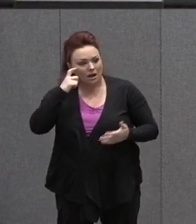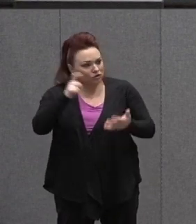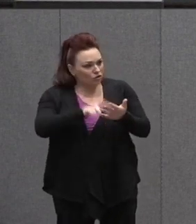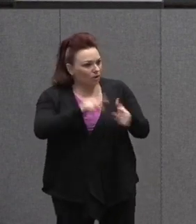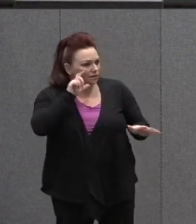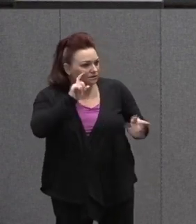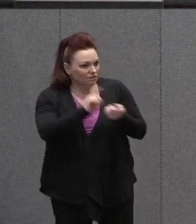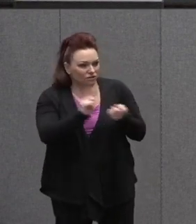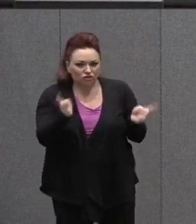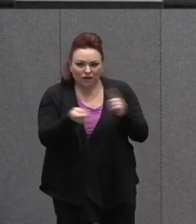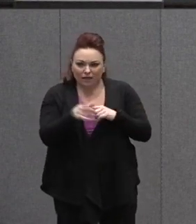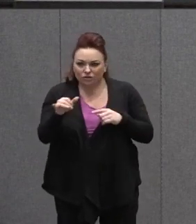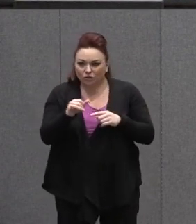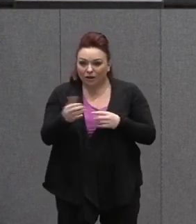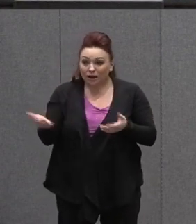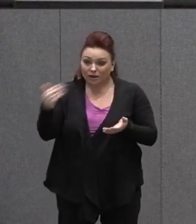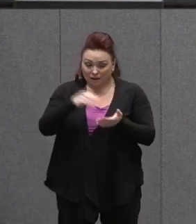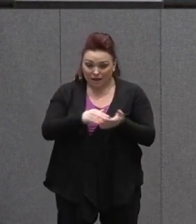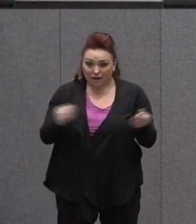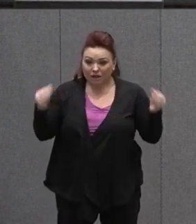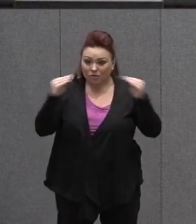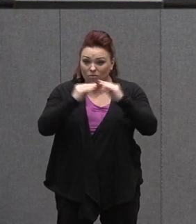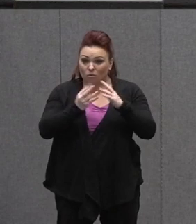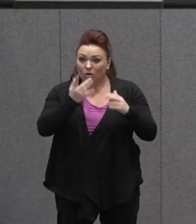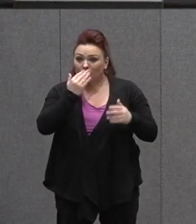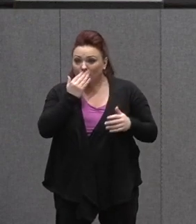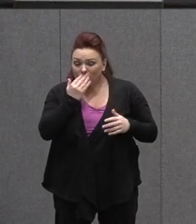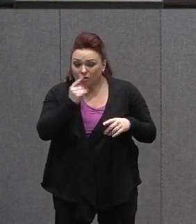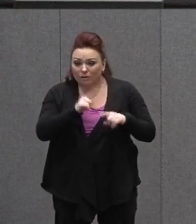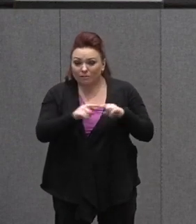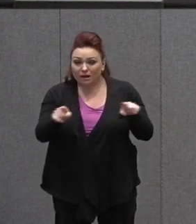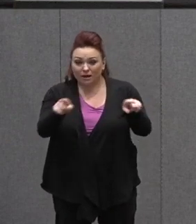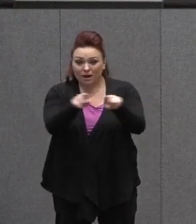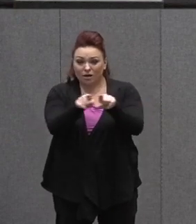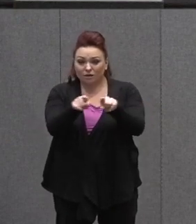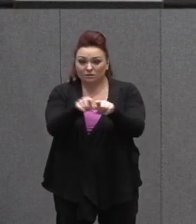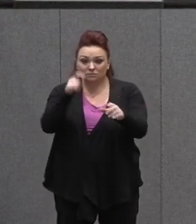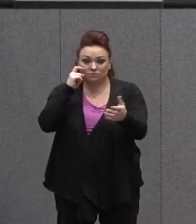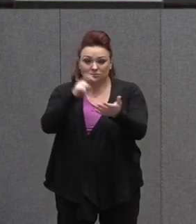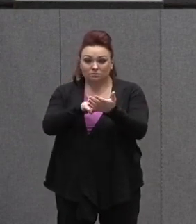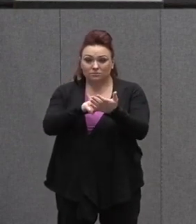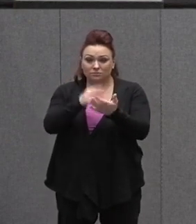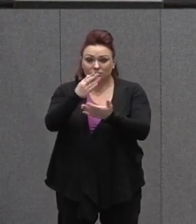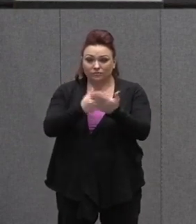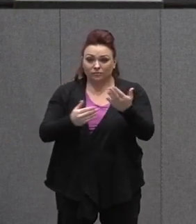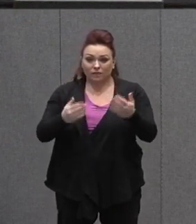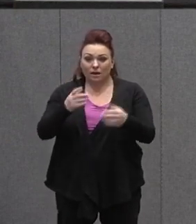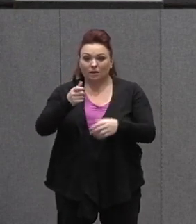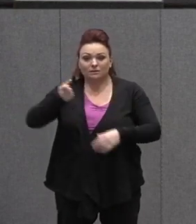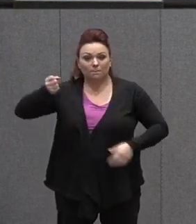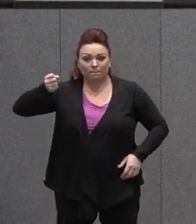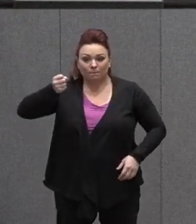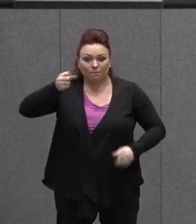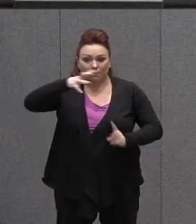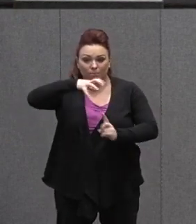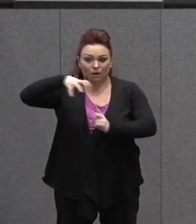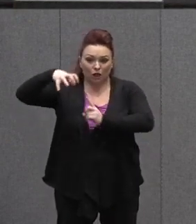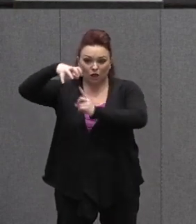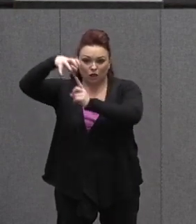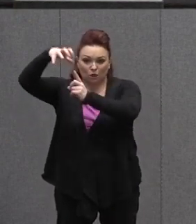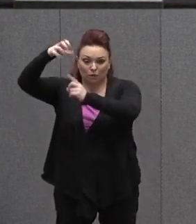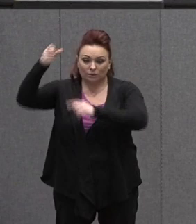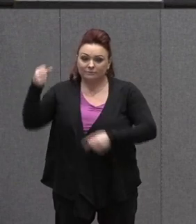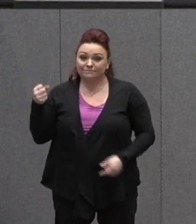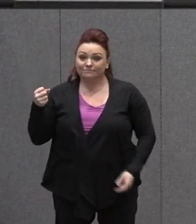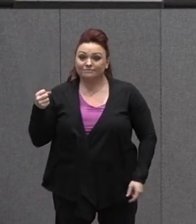too. I see again that there's more color, but I also notice that somebody has a balloon. There's